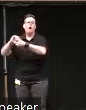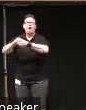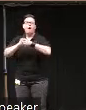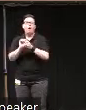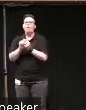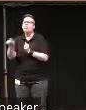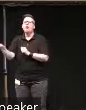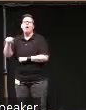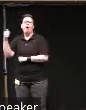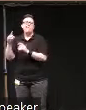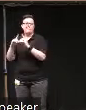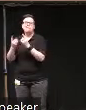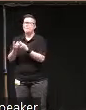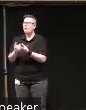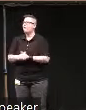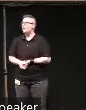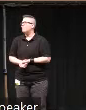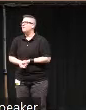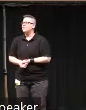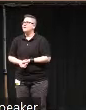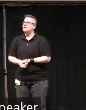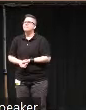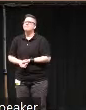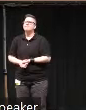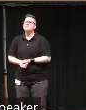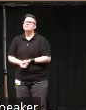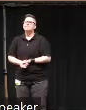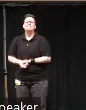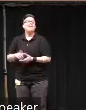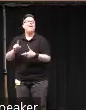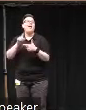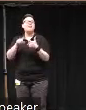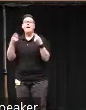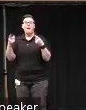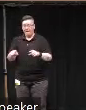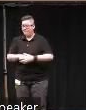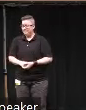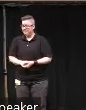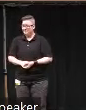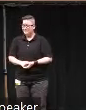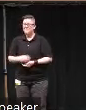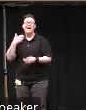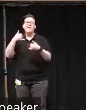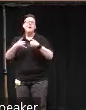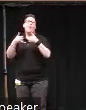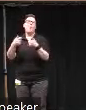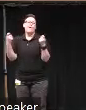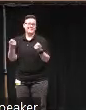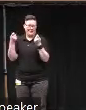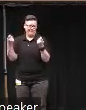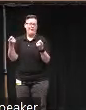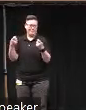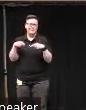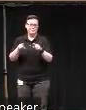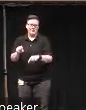the departments where, and that was followed by the award ceremony. During